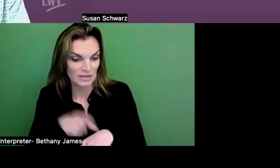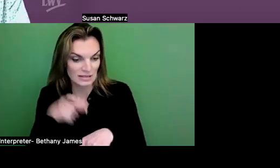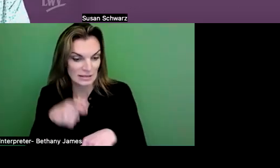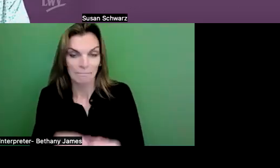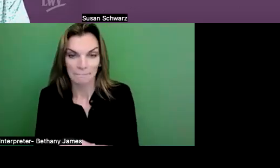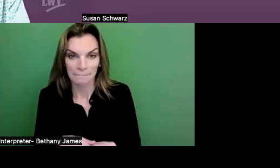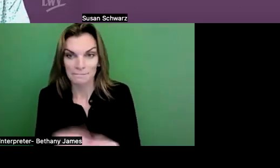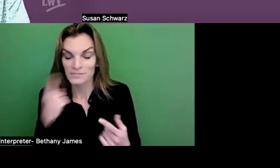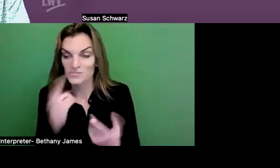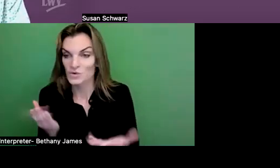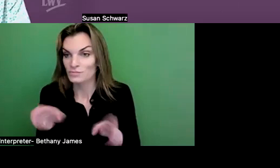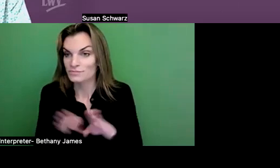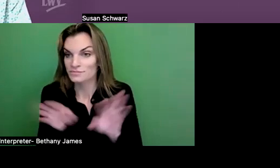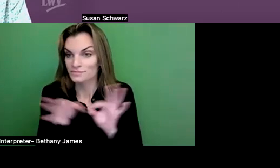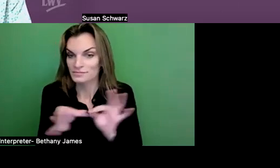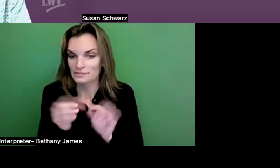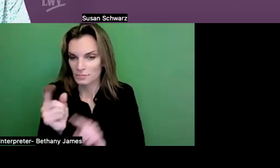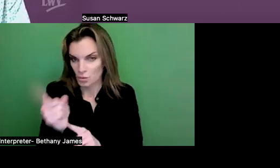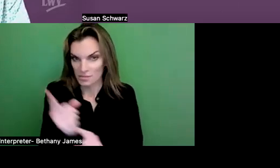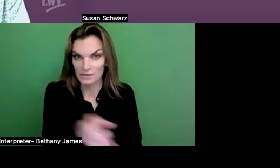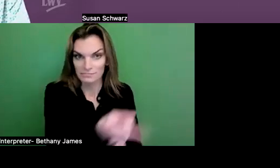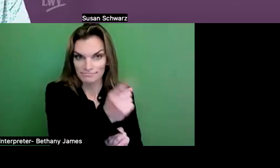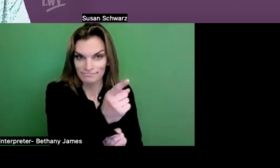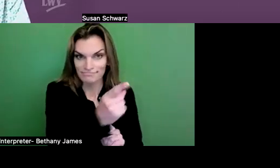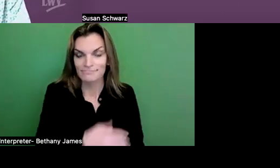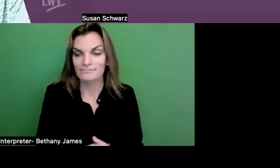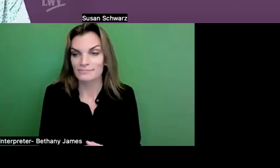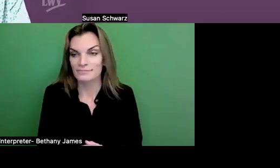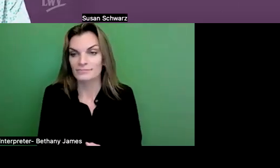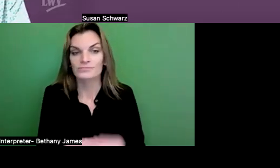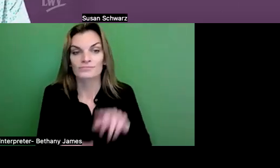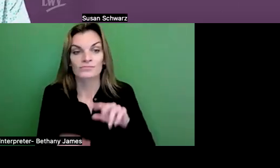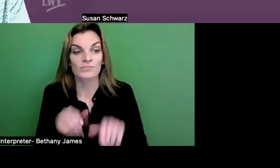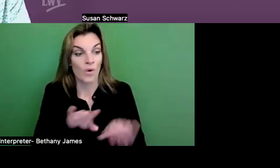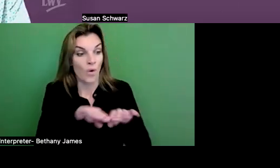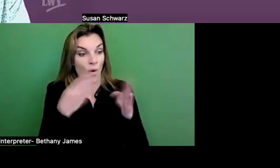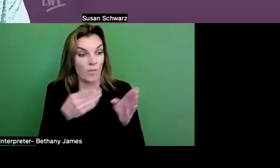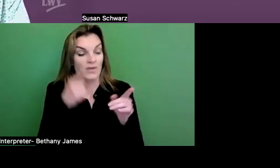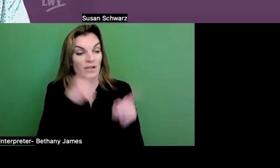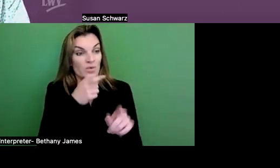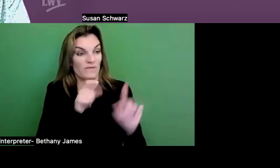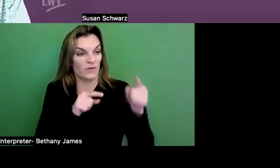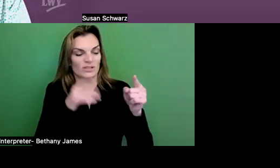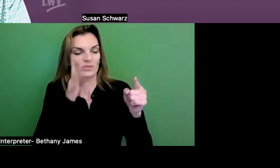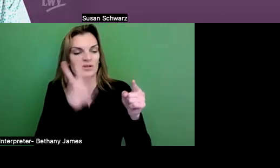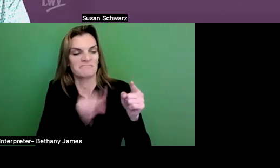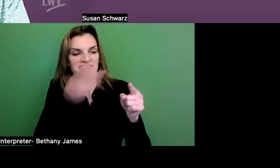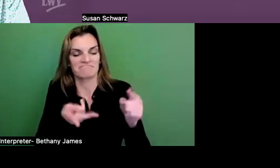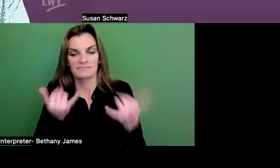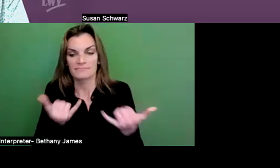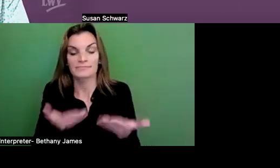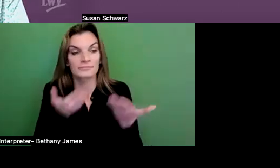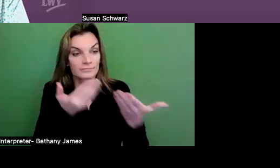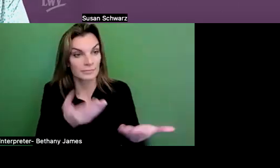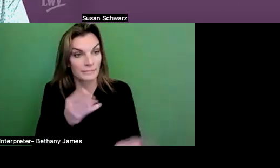closing statements. These will be 1-minute closing statements in the reverse order of opening statements. So Mr. Manley, we'll